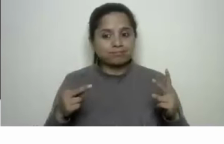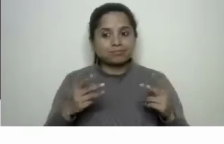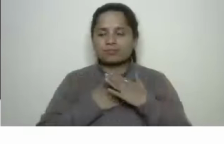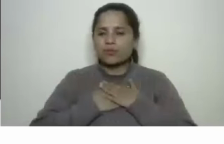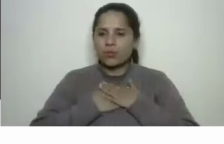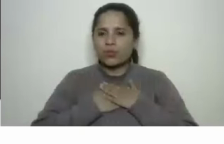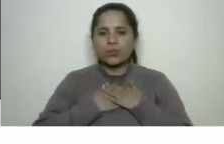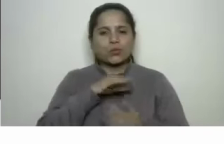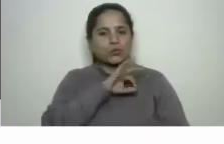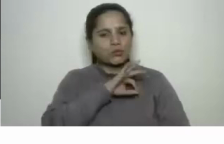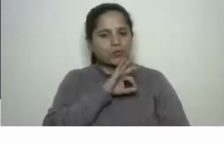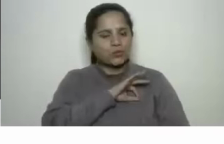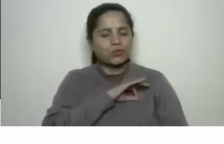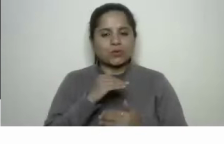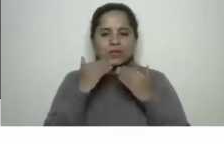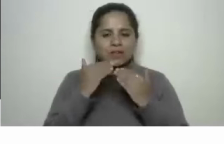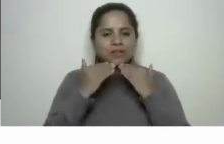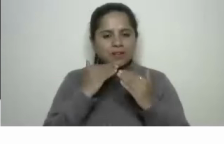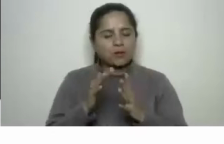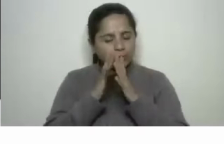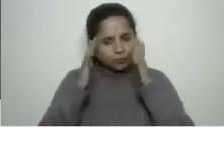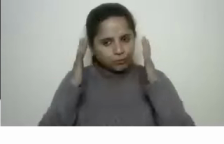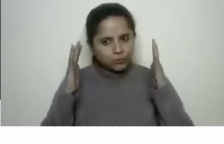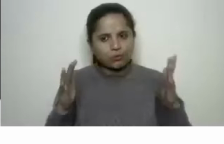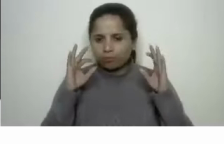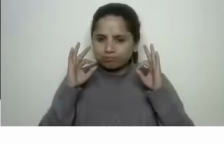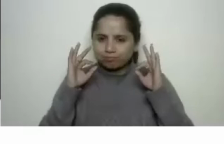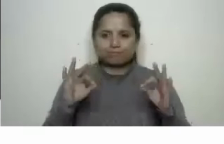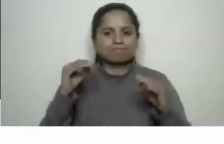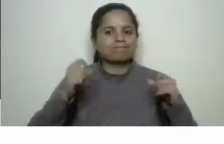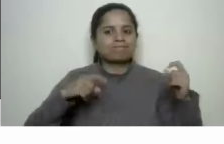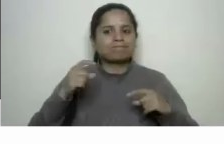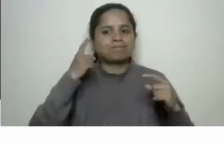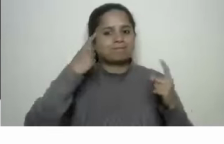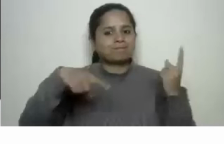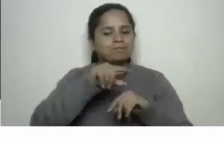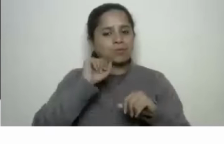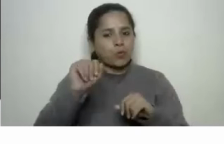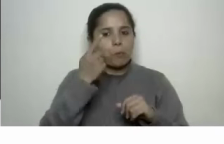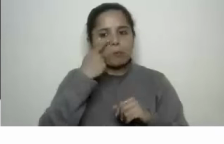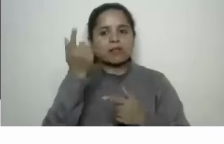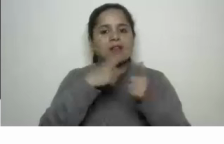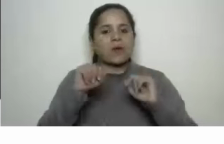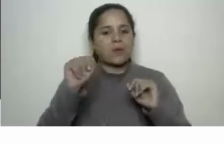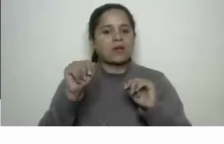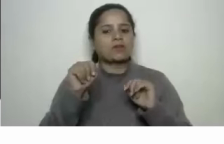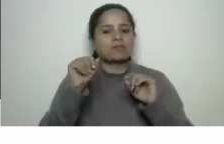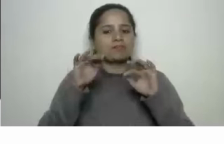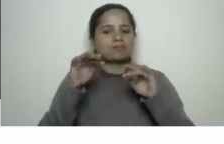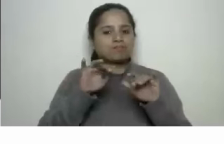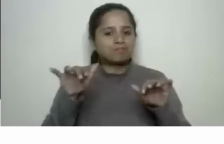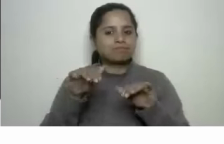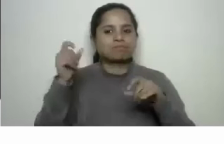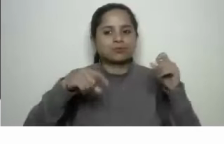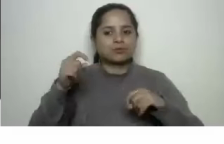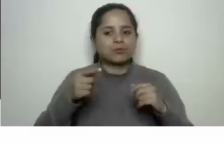That's fantastic. Thank you very much, everyone, for representing your mother language to this workshop.